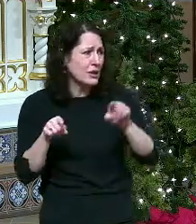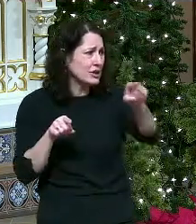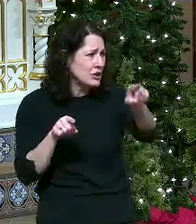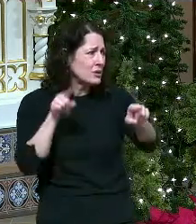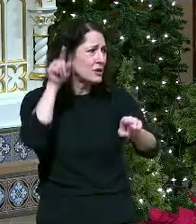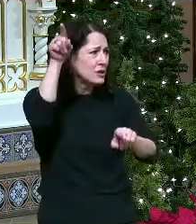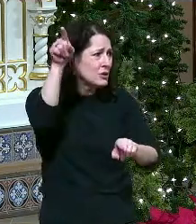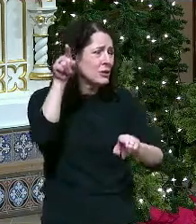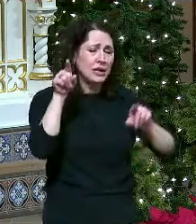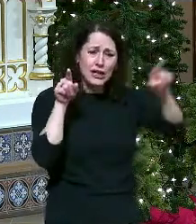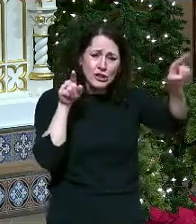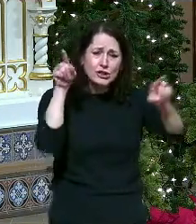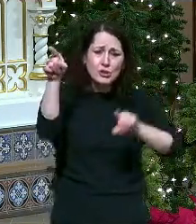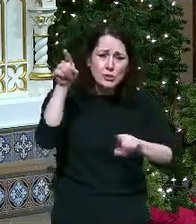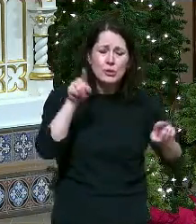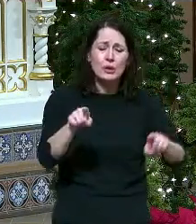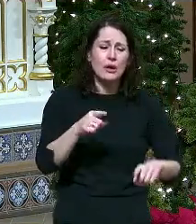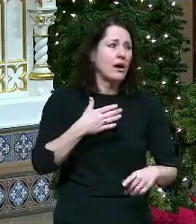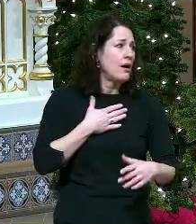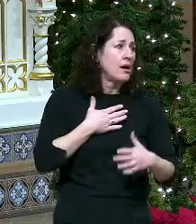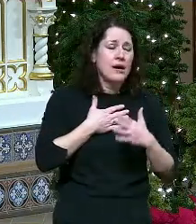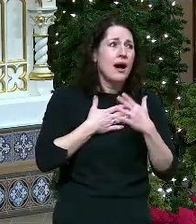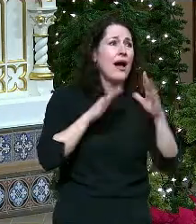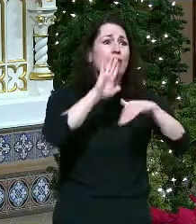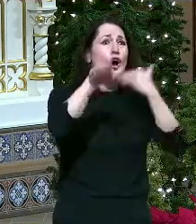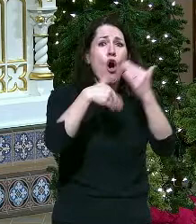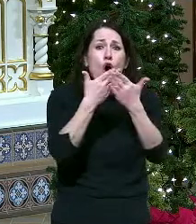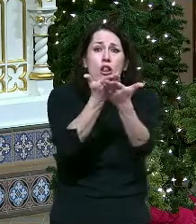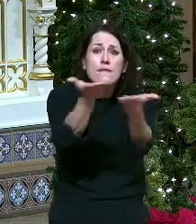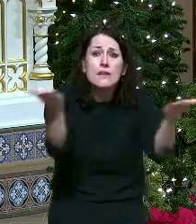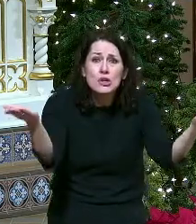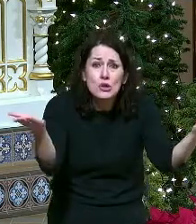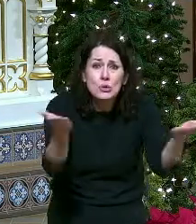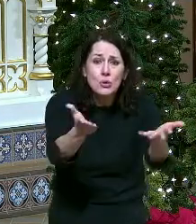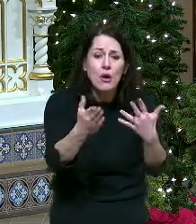you and you and all of you